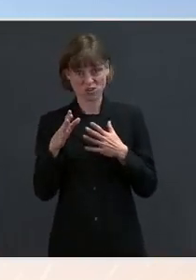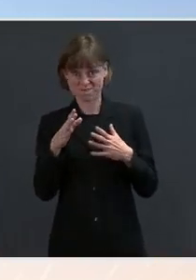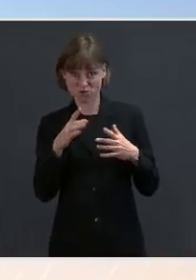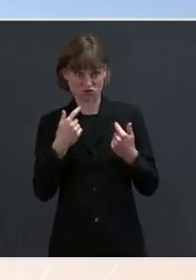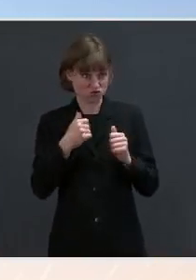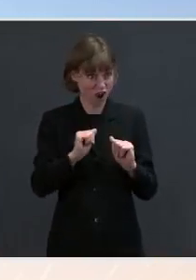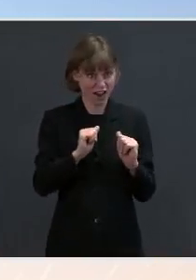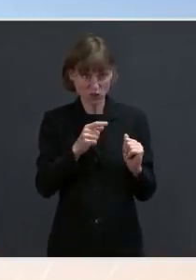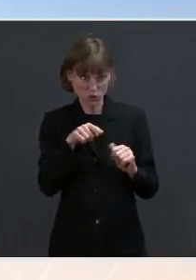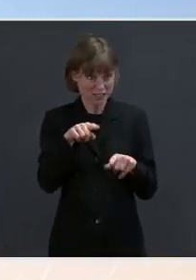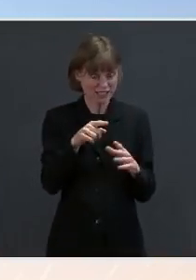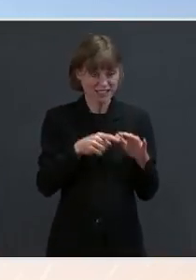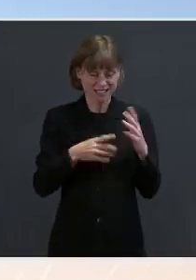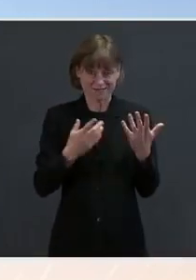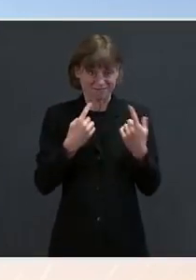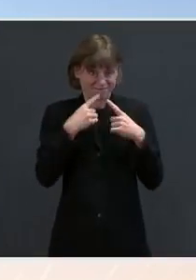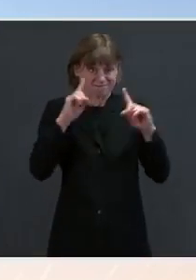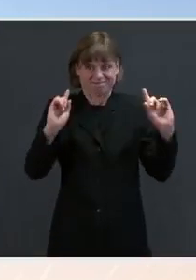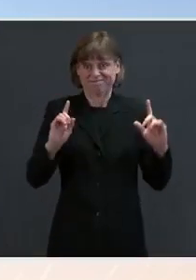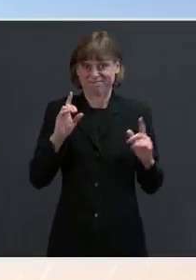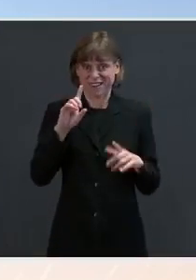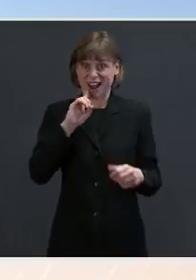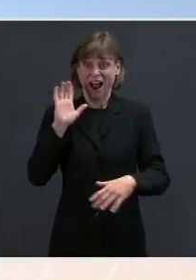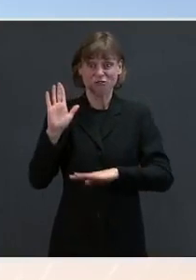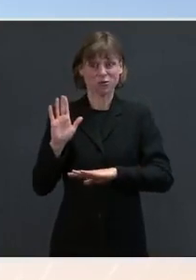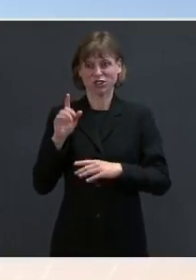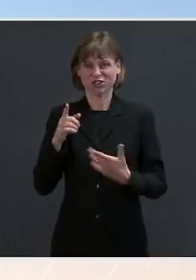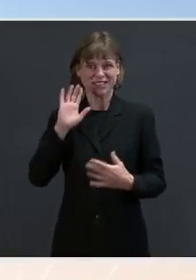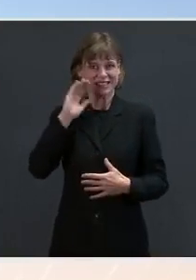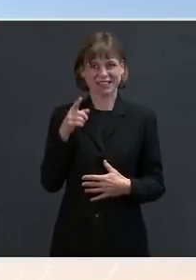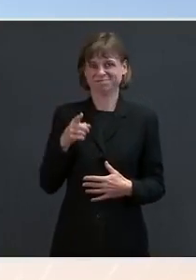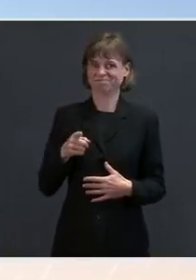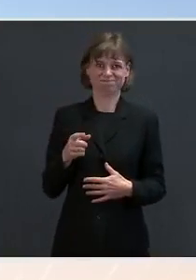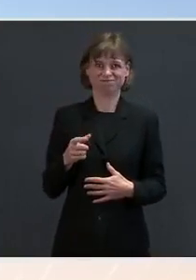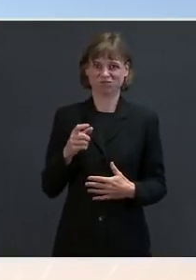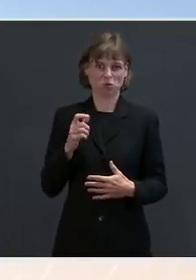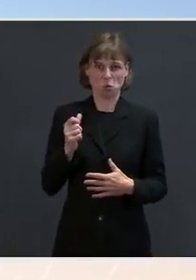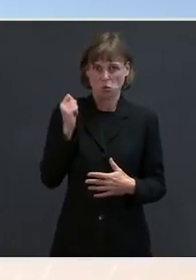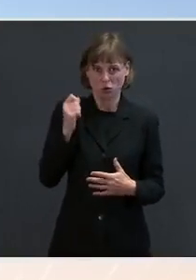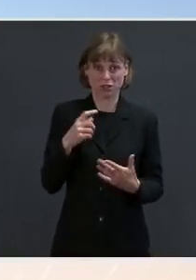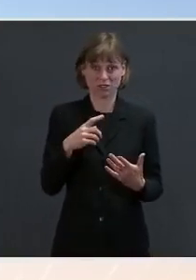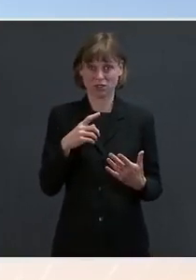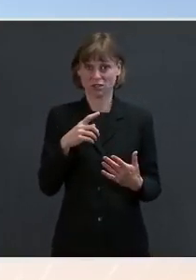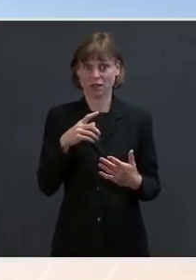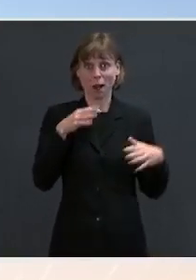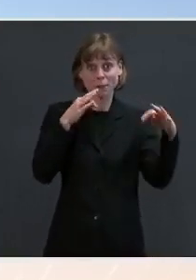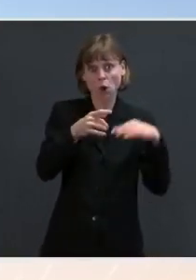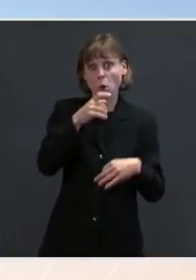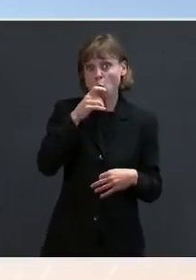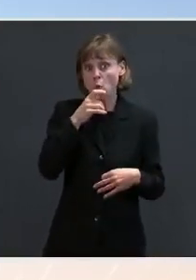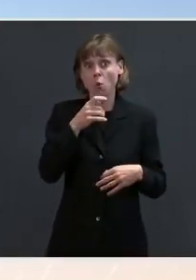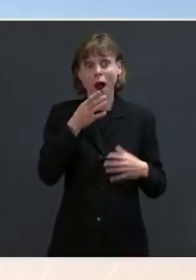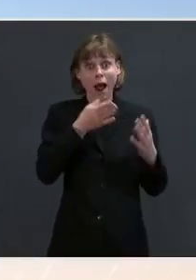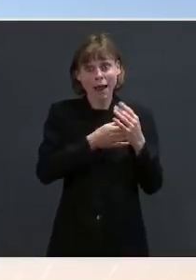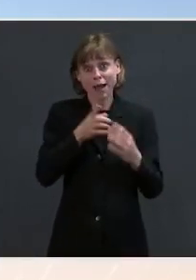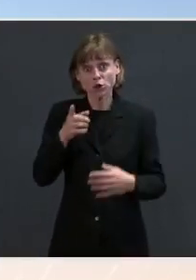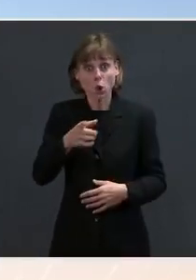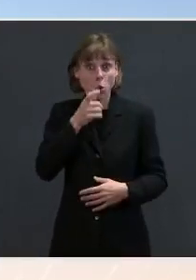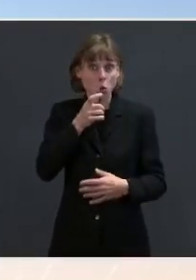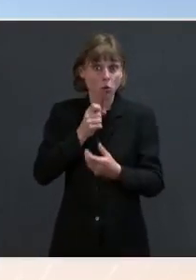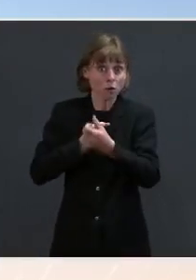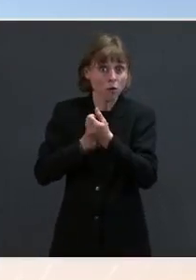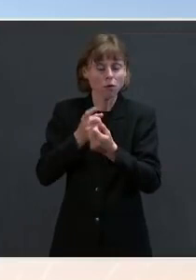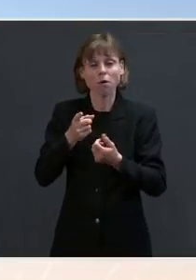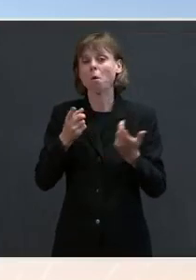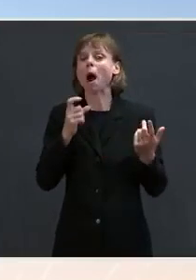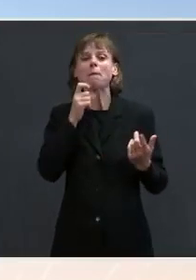like there was a path forward. I'm not going to get into the details of who was or wasn't against her or for her or was or wasn't going to vote for her or against